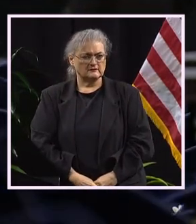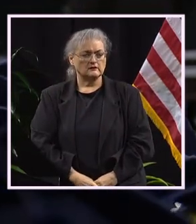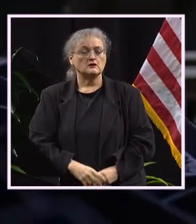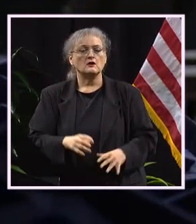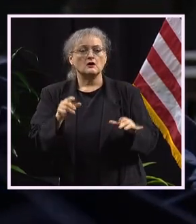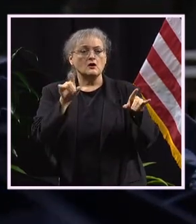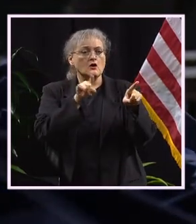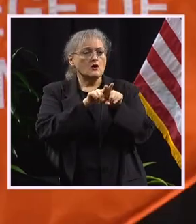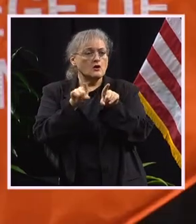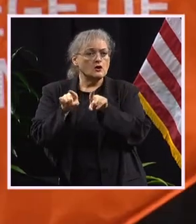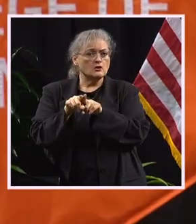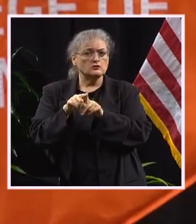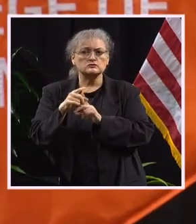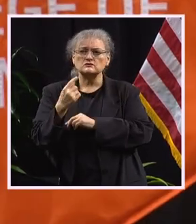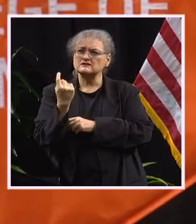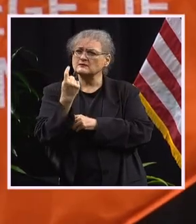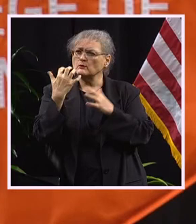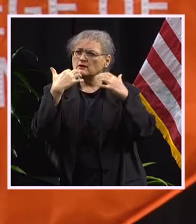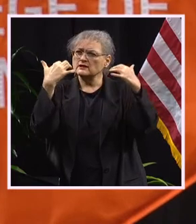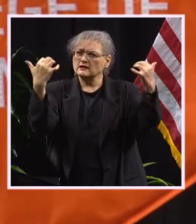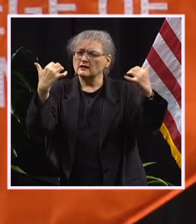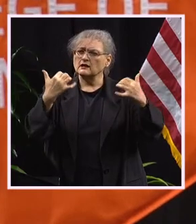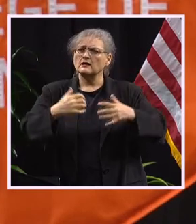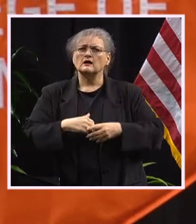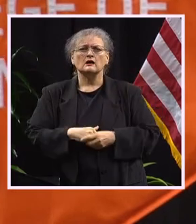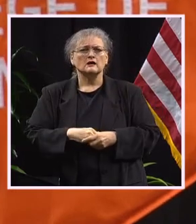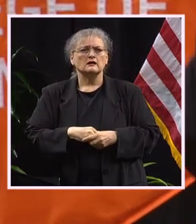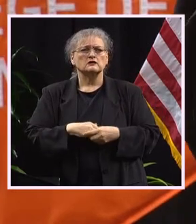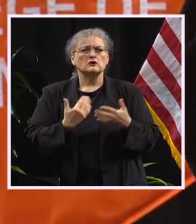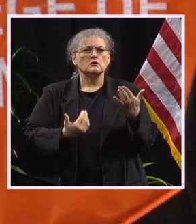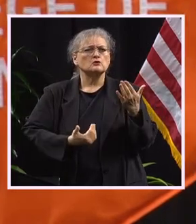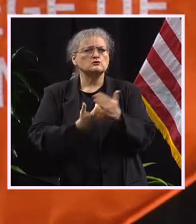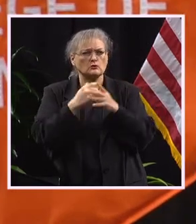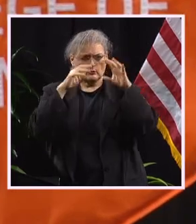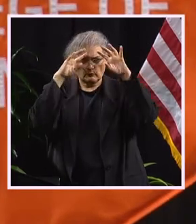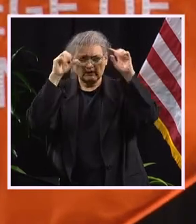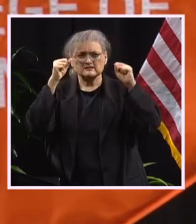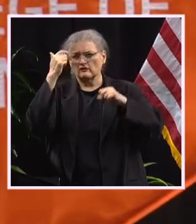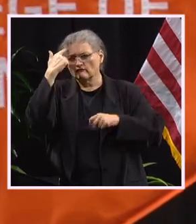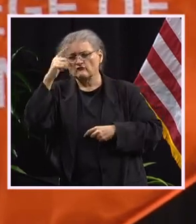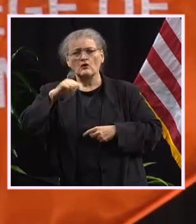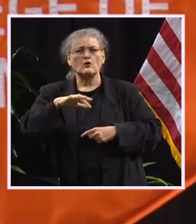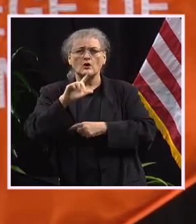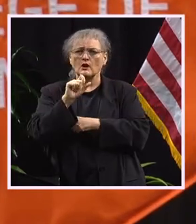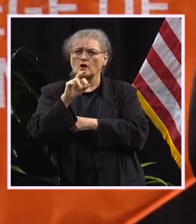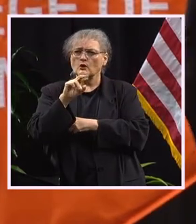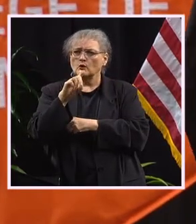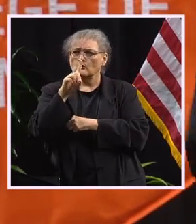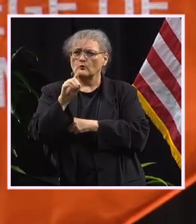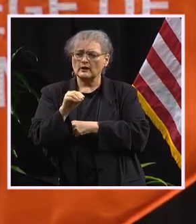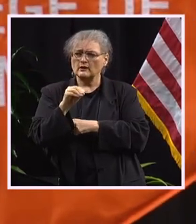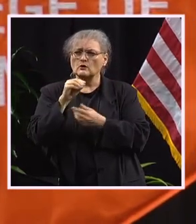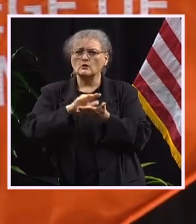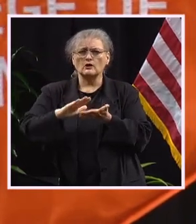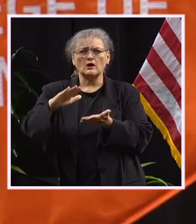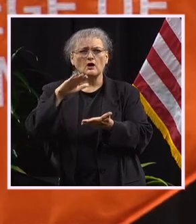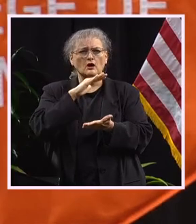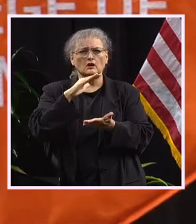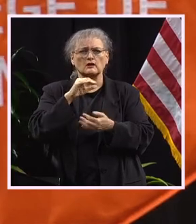Also with us in the audience today is our colleague, the new president of Laredo College, Dr. Manita Ramirez.